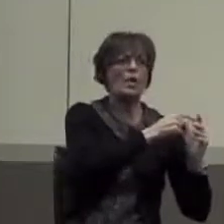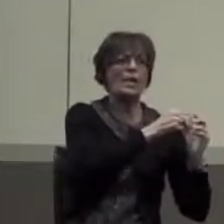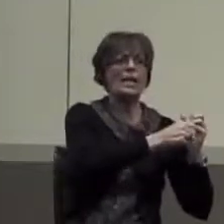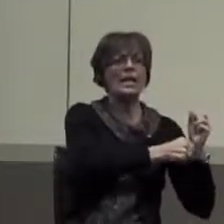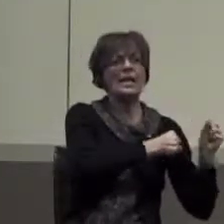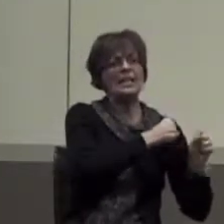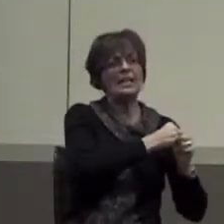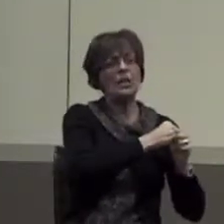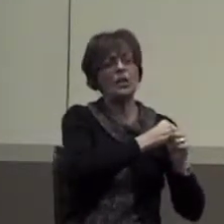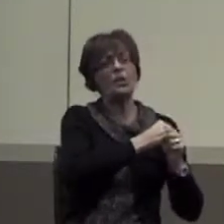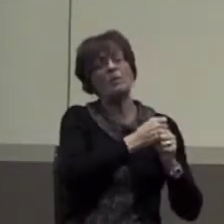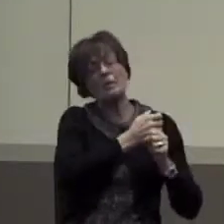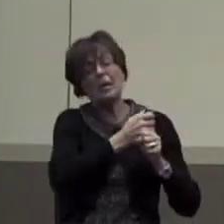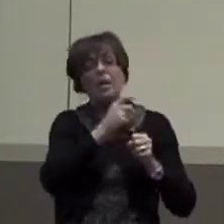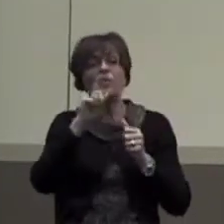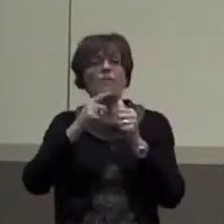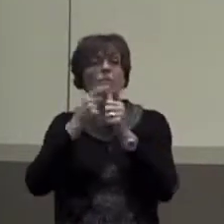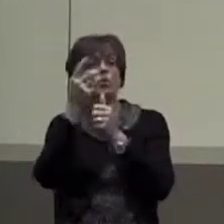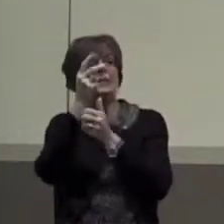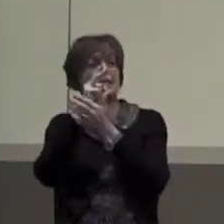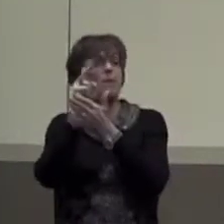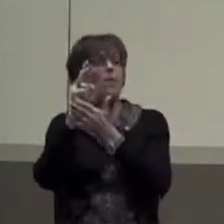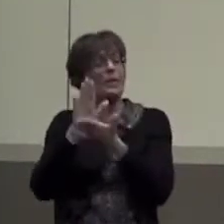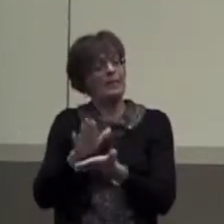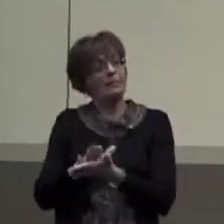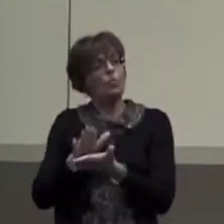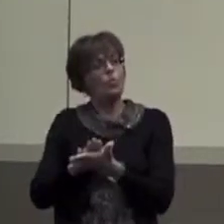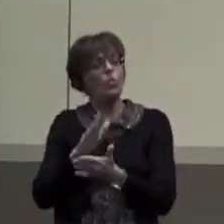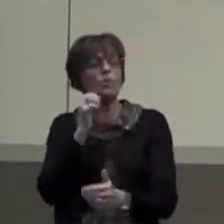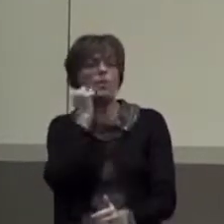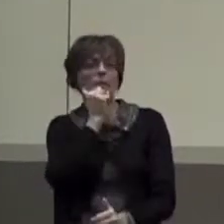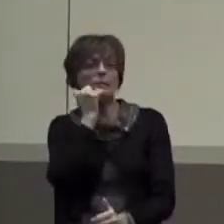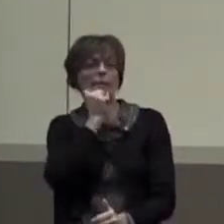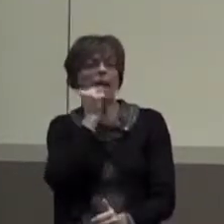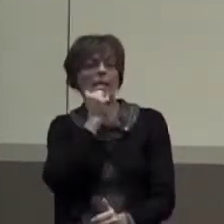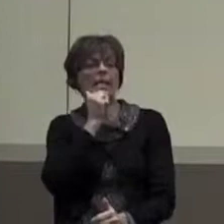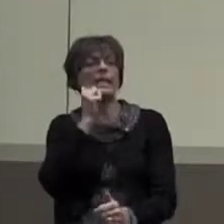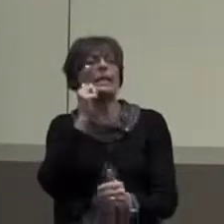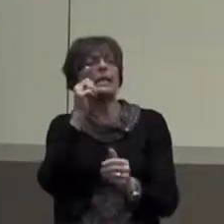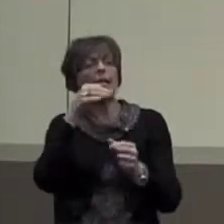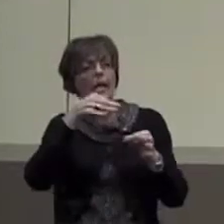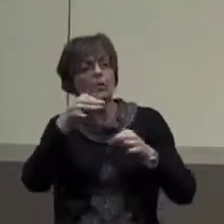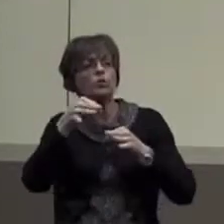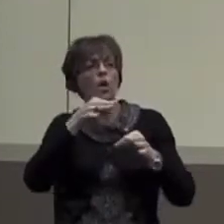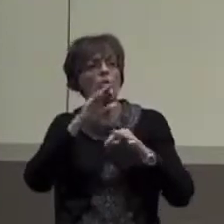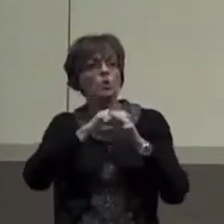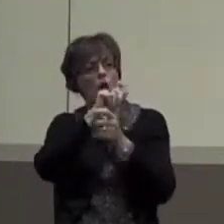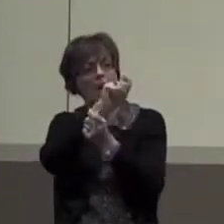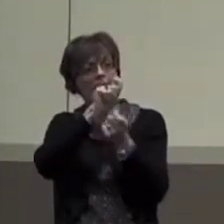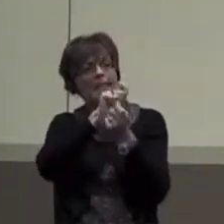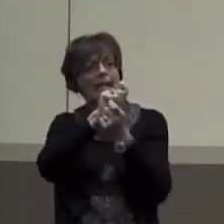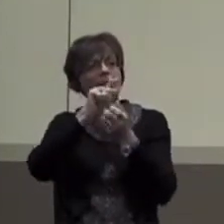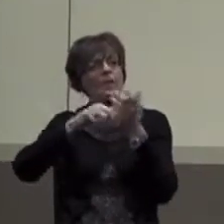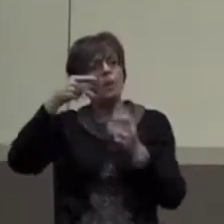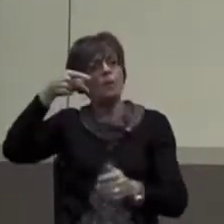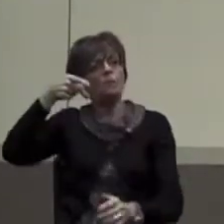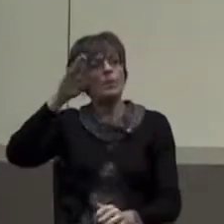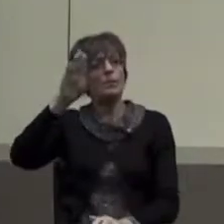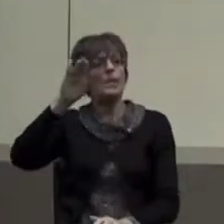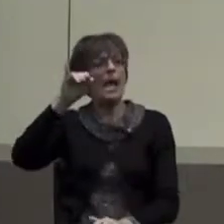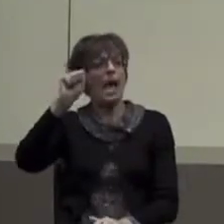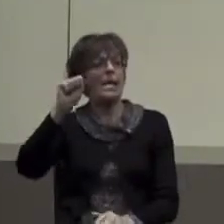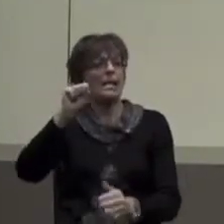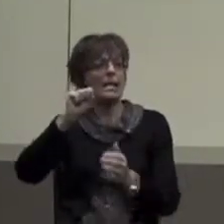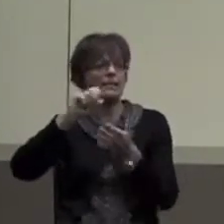couple weeks of school, there was daily instruction on exactly what PBIS meant in our school,